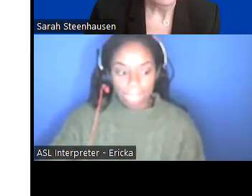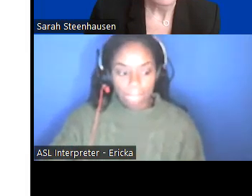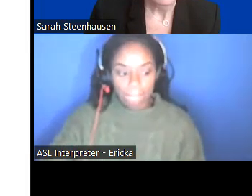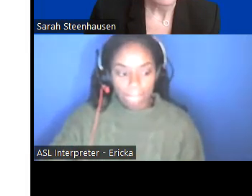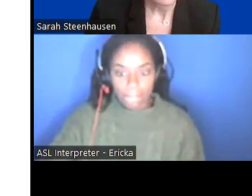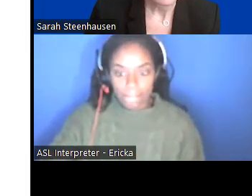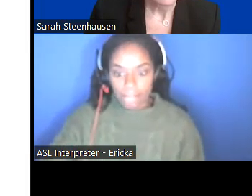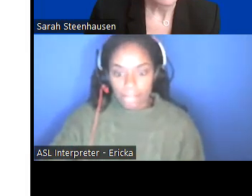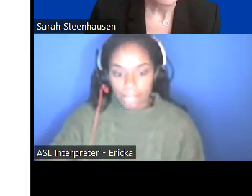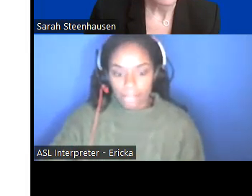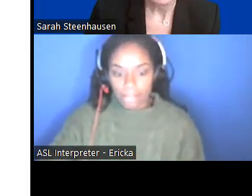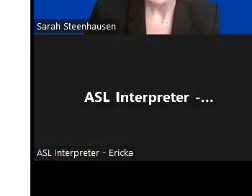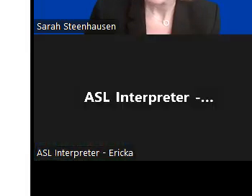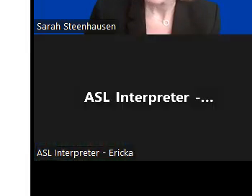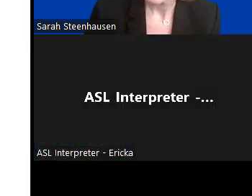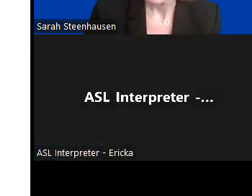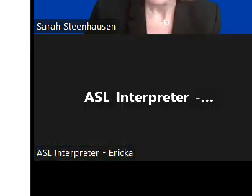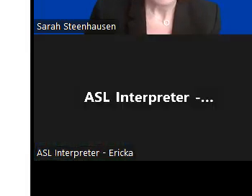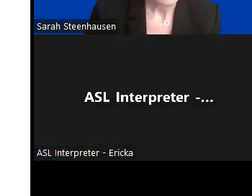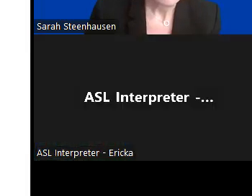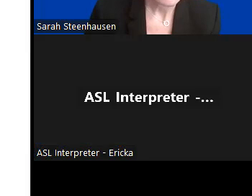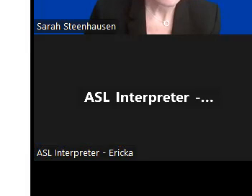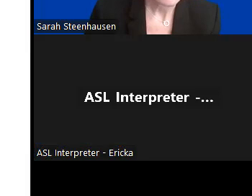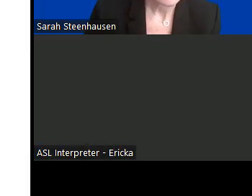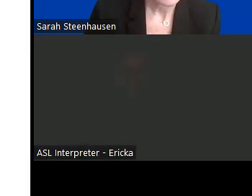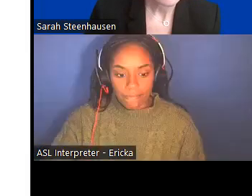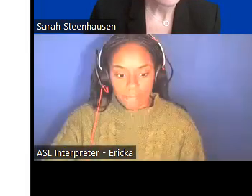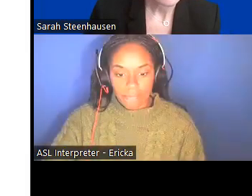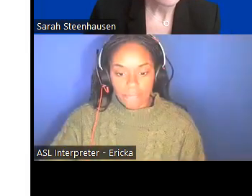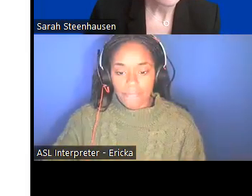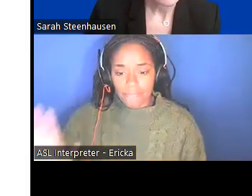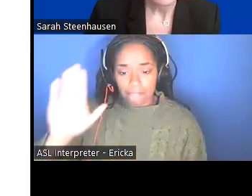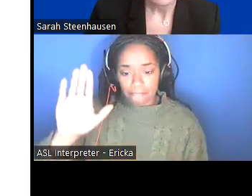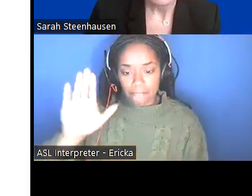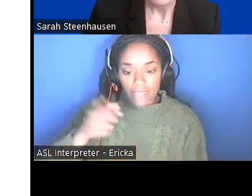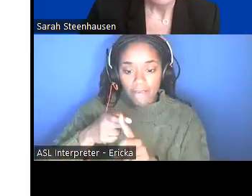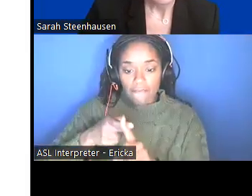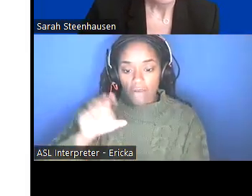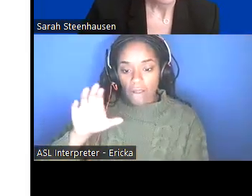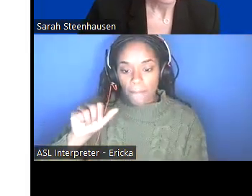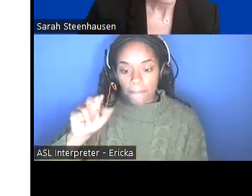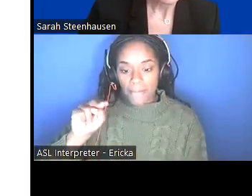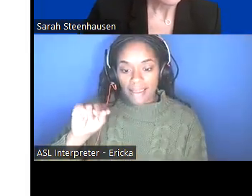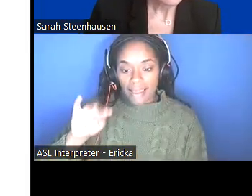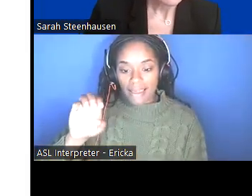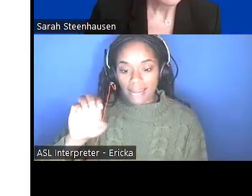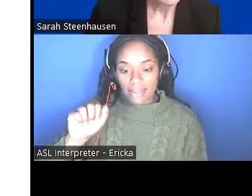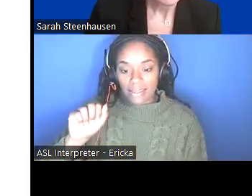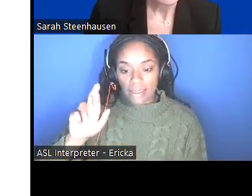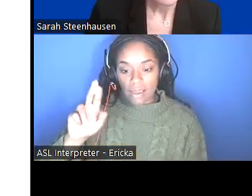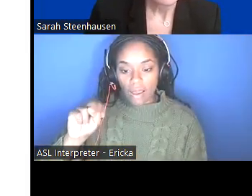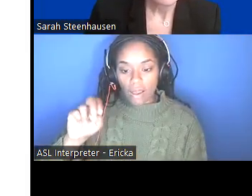And we do have a hand raised by Connie Arnold at the moment. So I